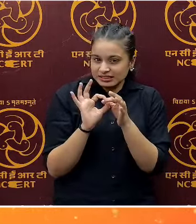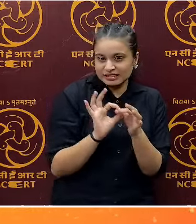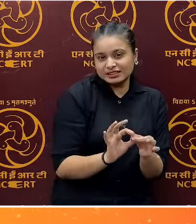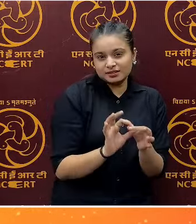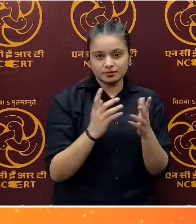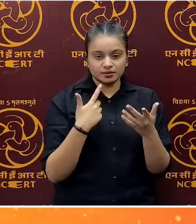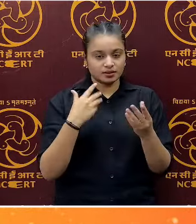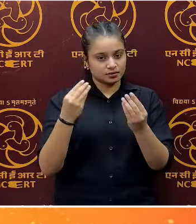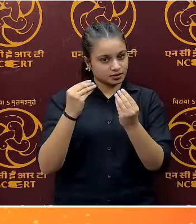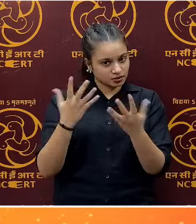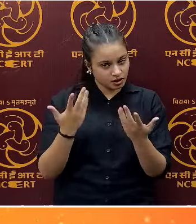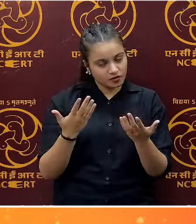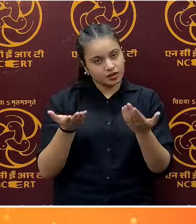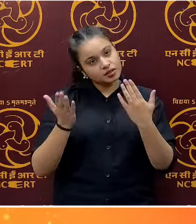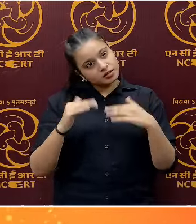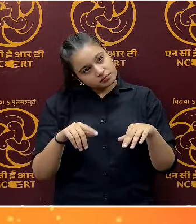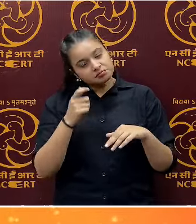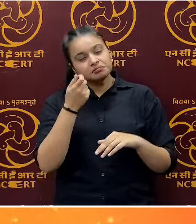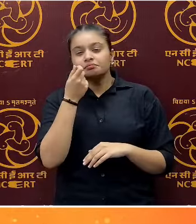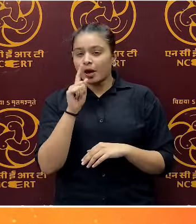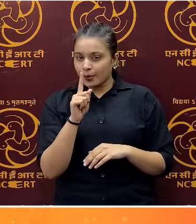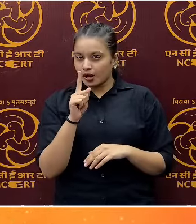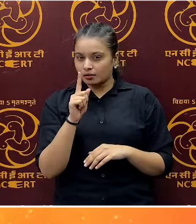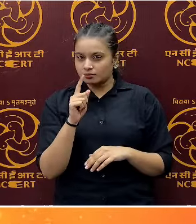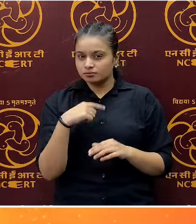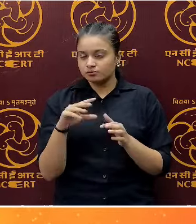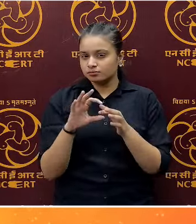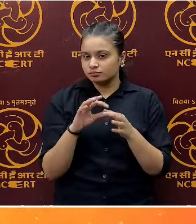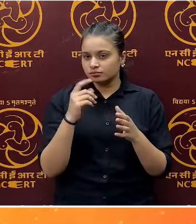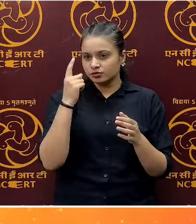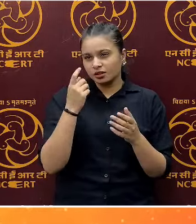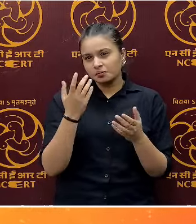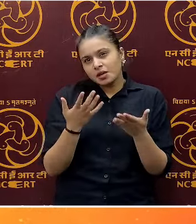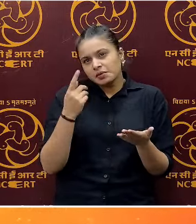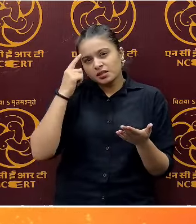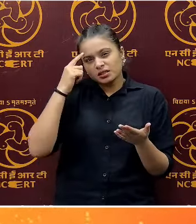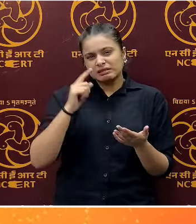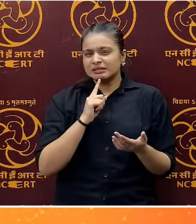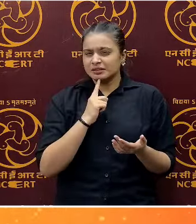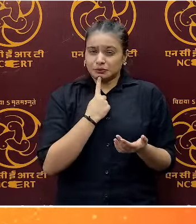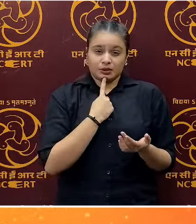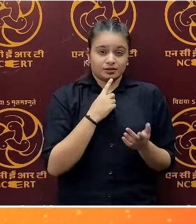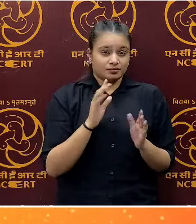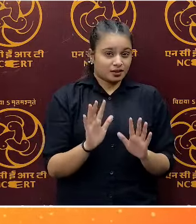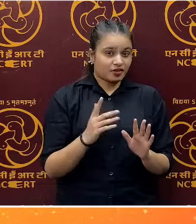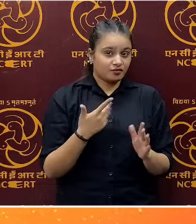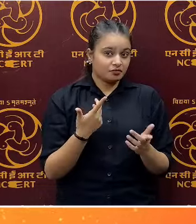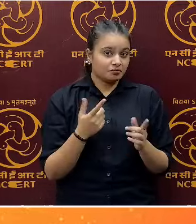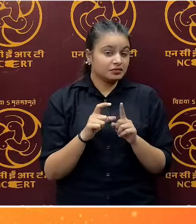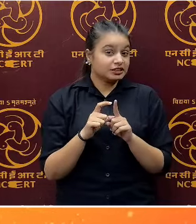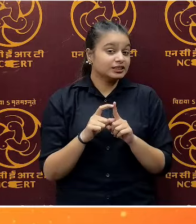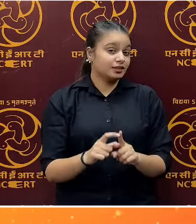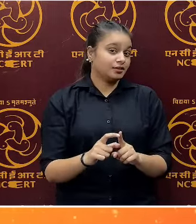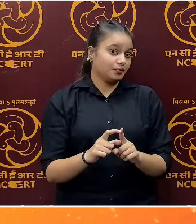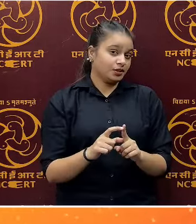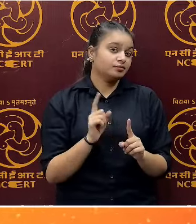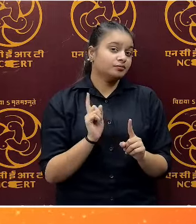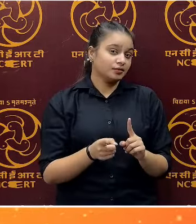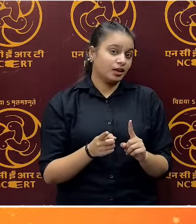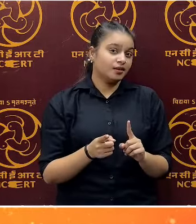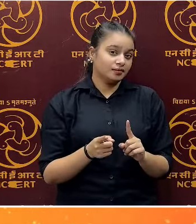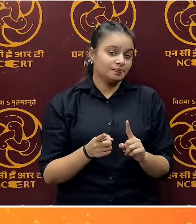us. Then when we think of our father, I think our father is a bit strict, right? Disciplinarian. Yes,